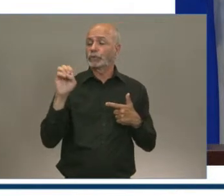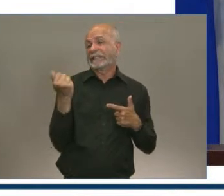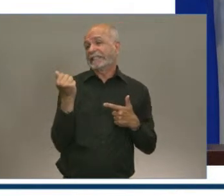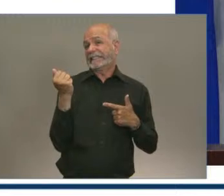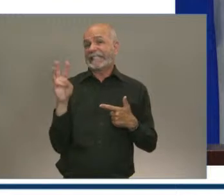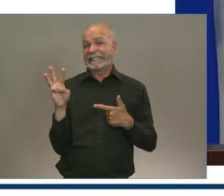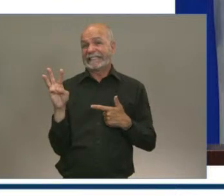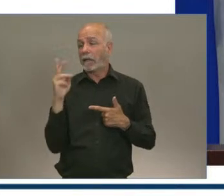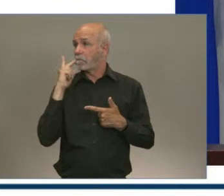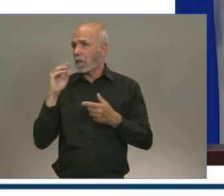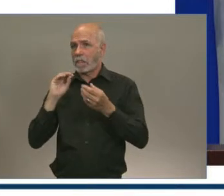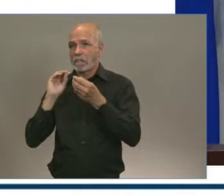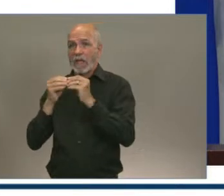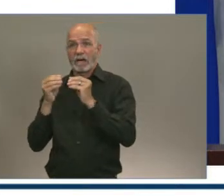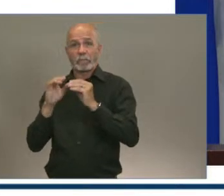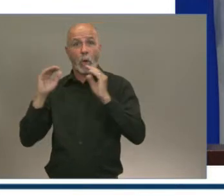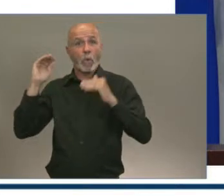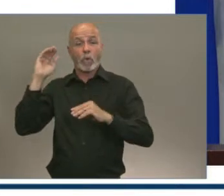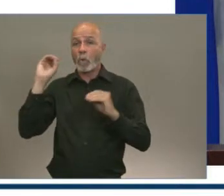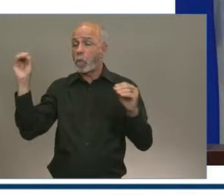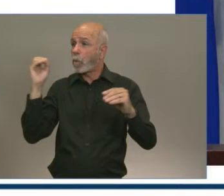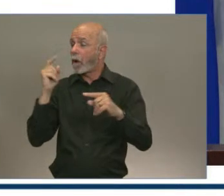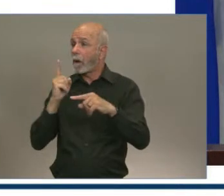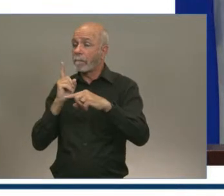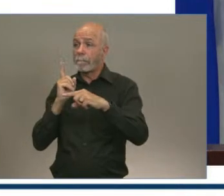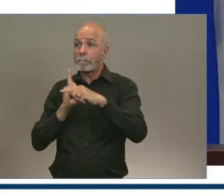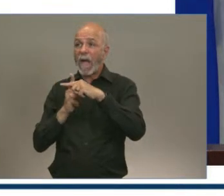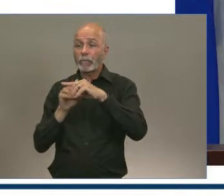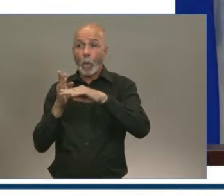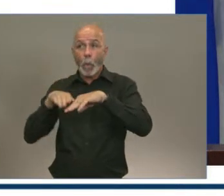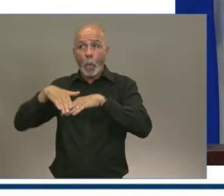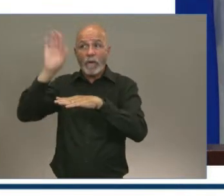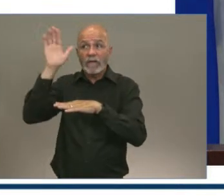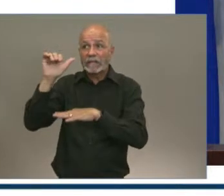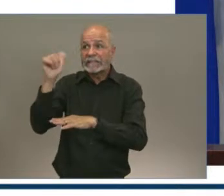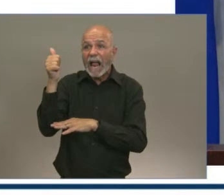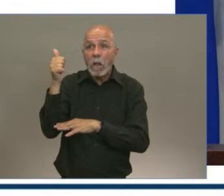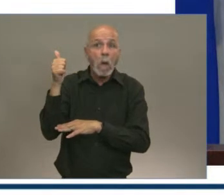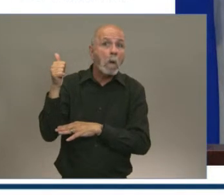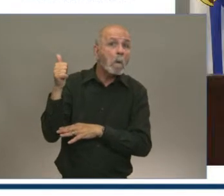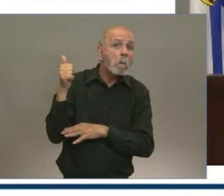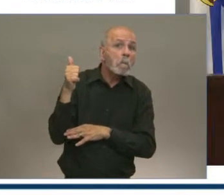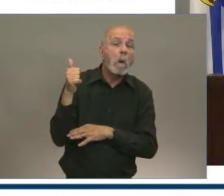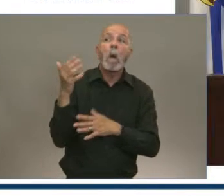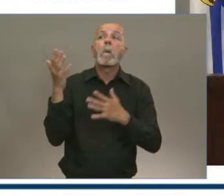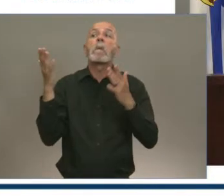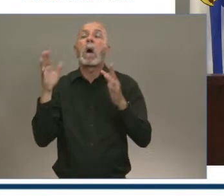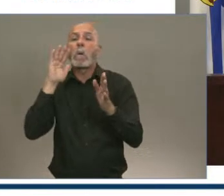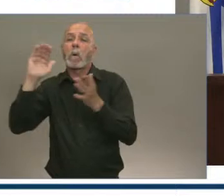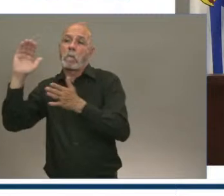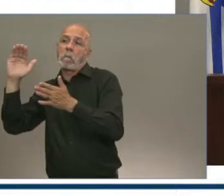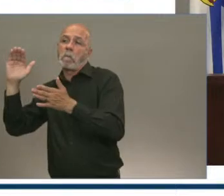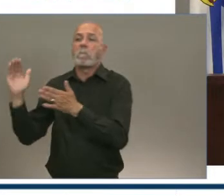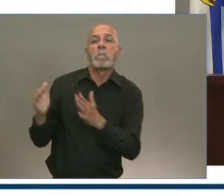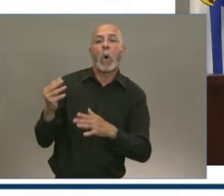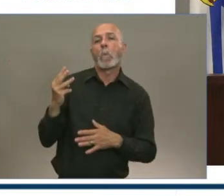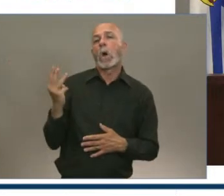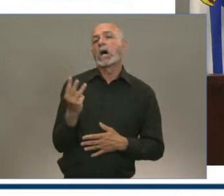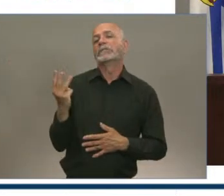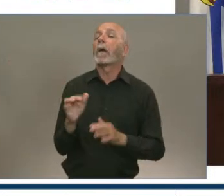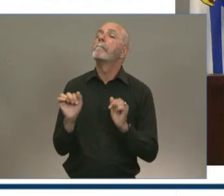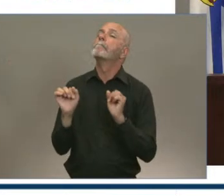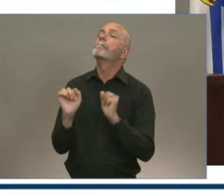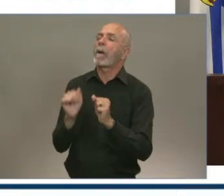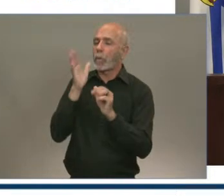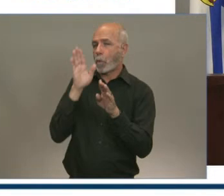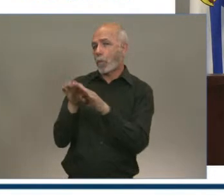into single digits, we have a lot of confidence that Wednesday will be the date. Go ahead with your follow-up, Keith. And also